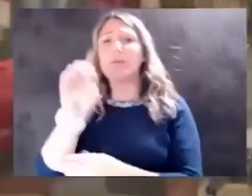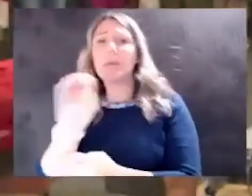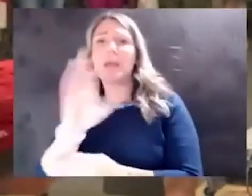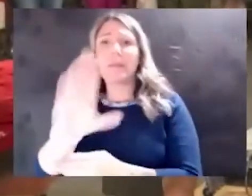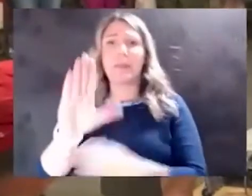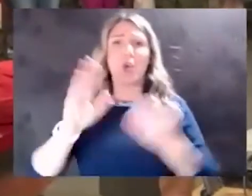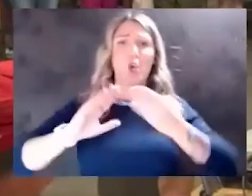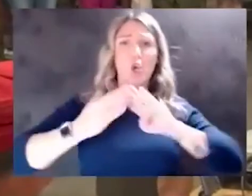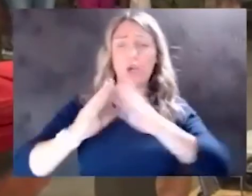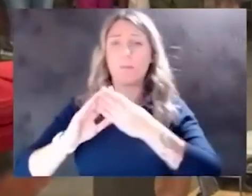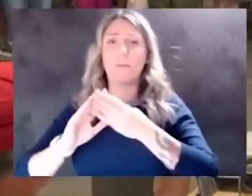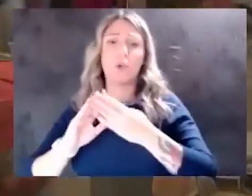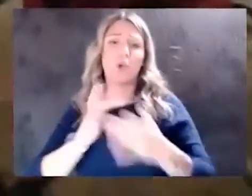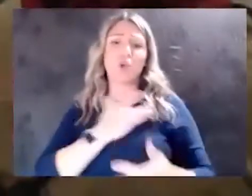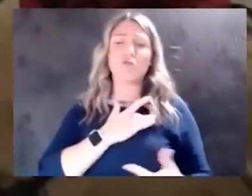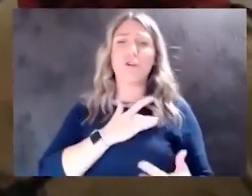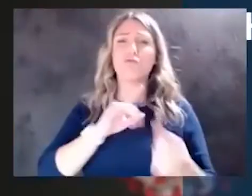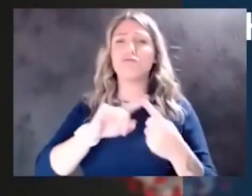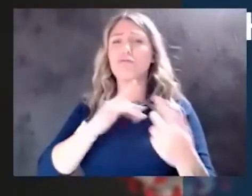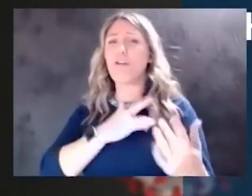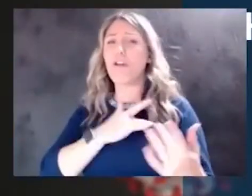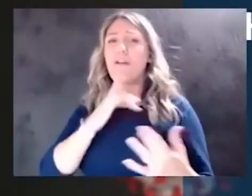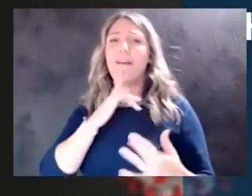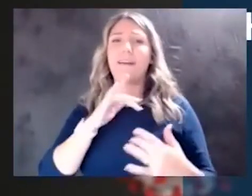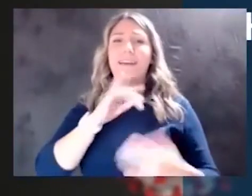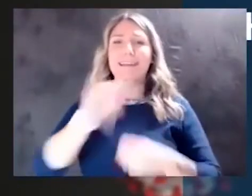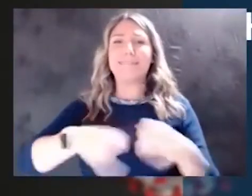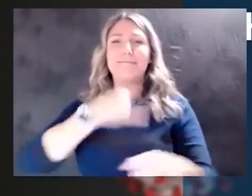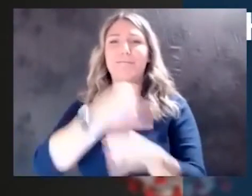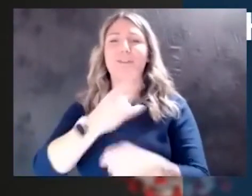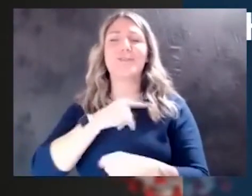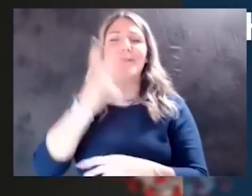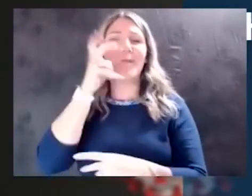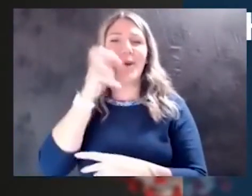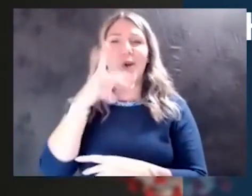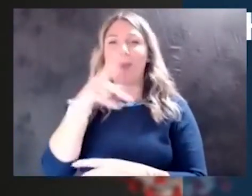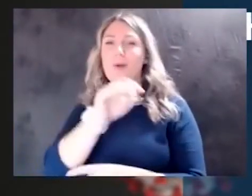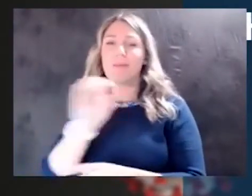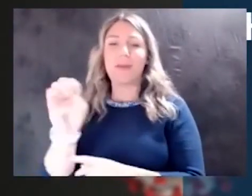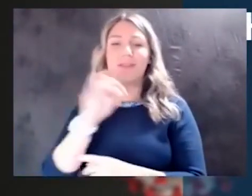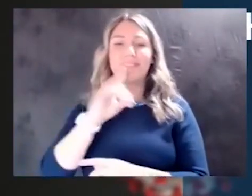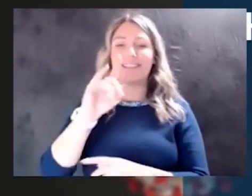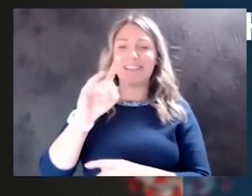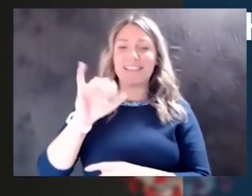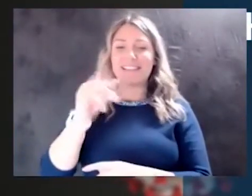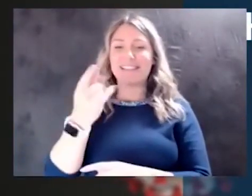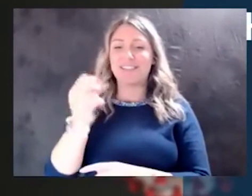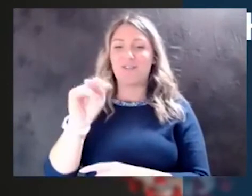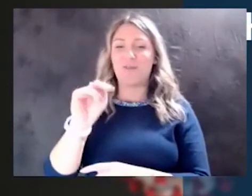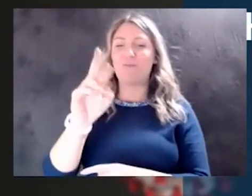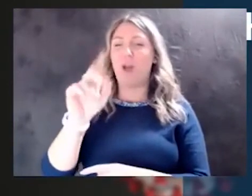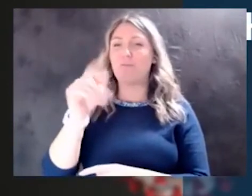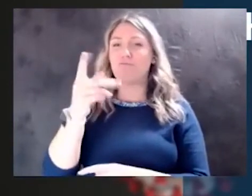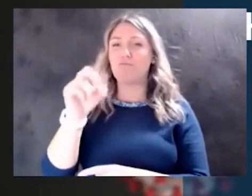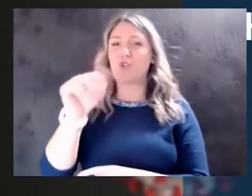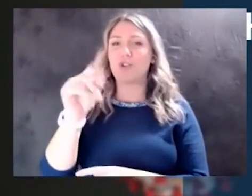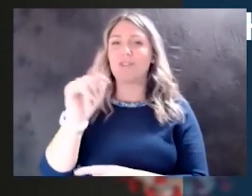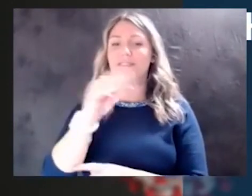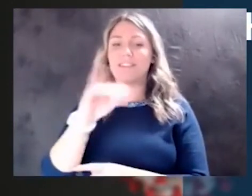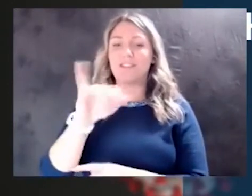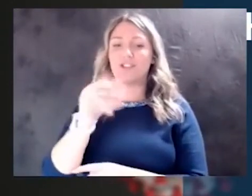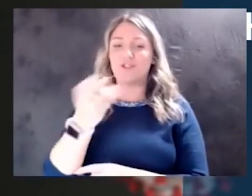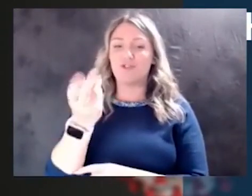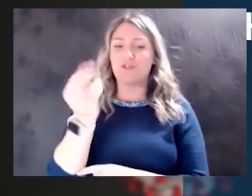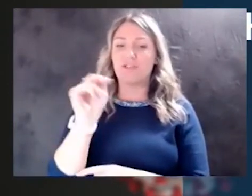Heart International provided the PPE. We'll hear from Scout Robert Reese of Troop 320, Scout Jacob Kaler of Trout